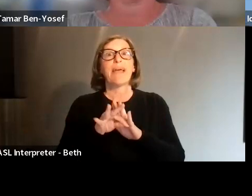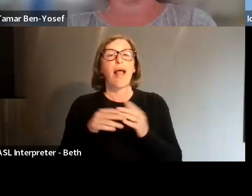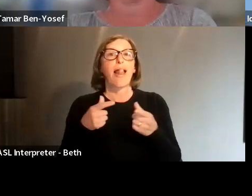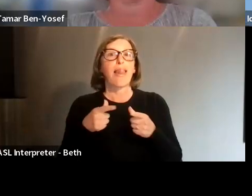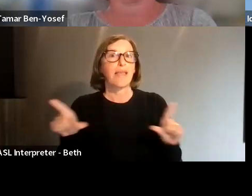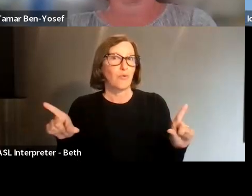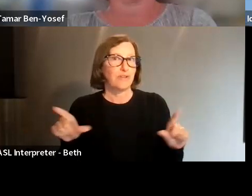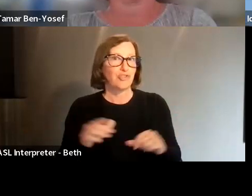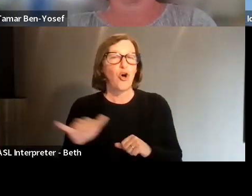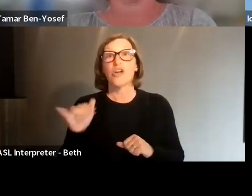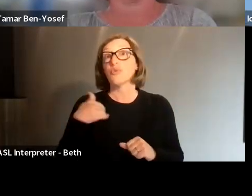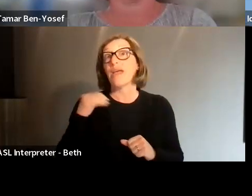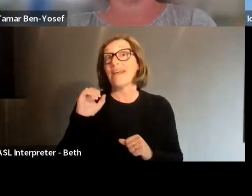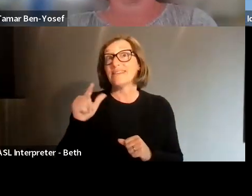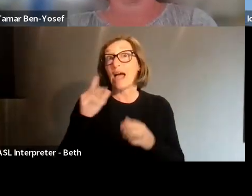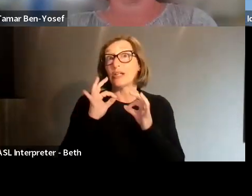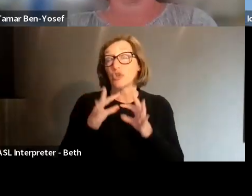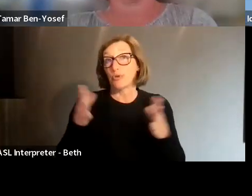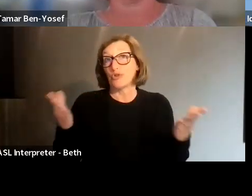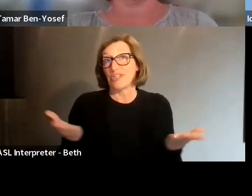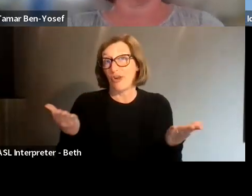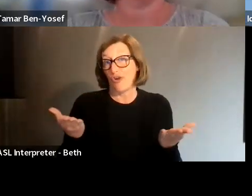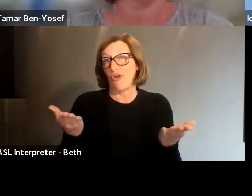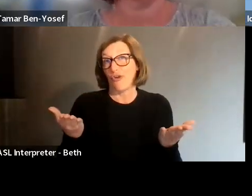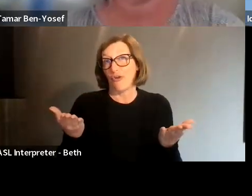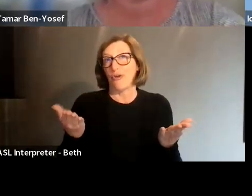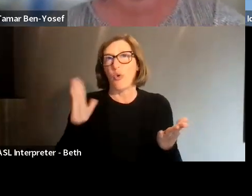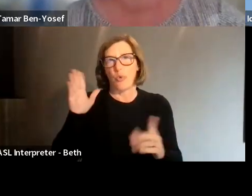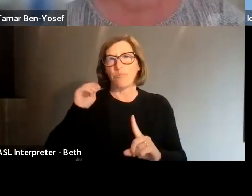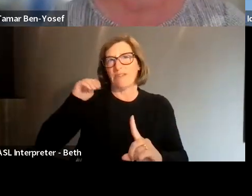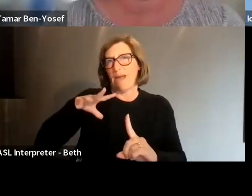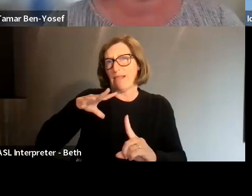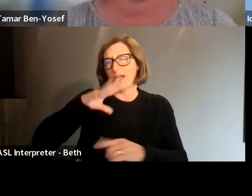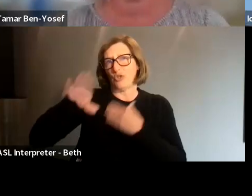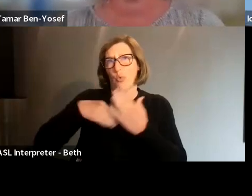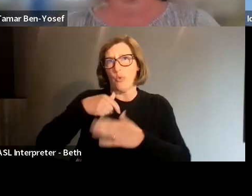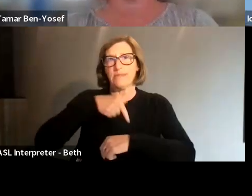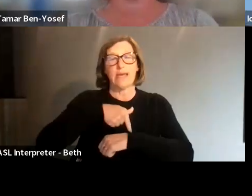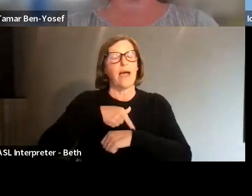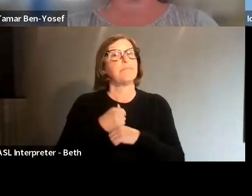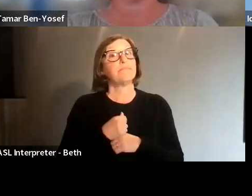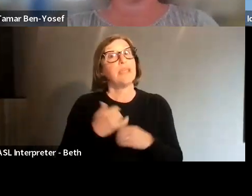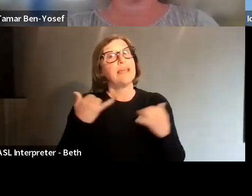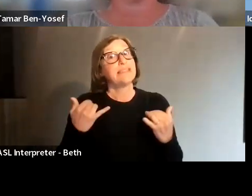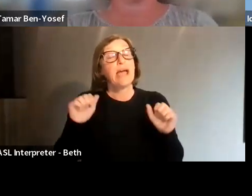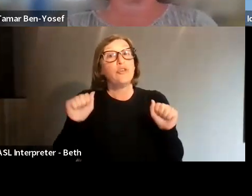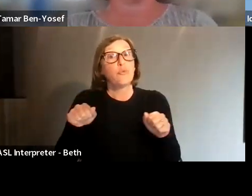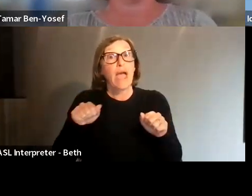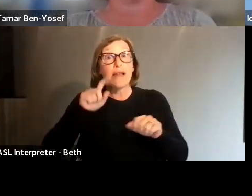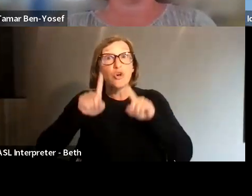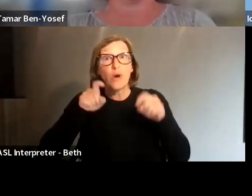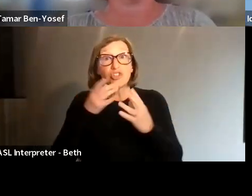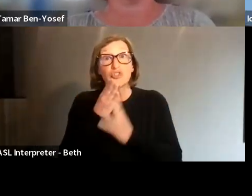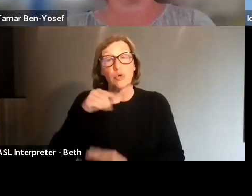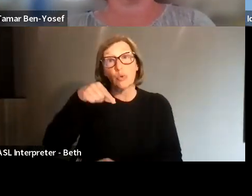also have ASL interpretation on the call with us, which will be spotlighted. Throughout the call, you may ask questions through the Q&A